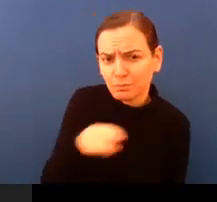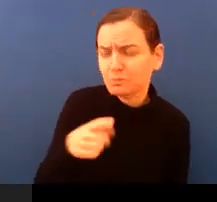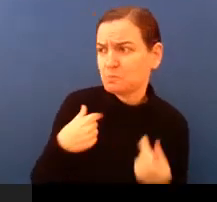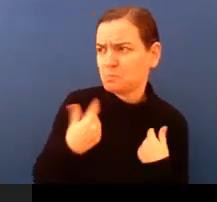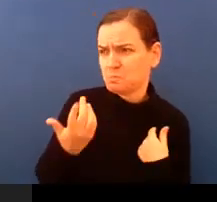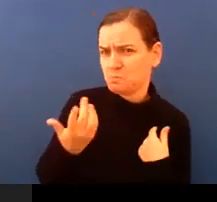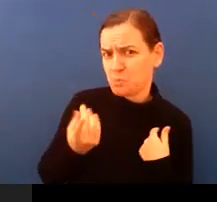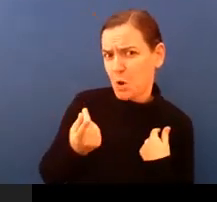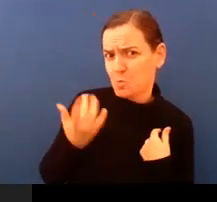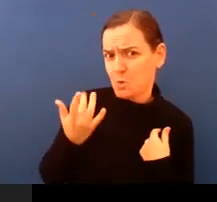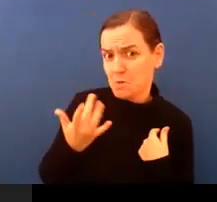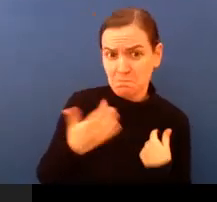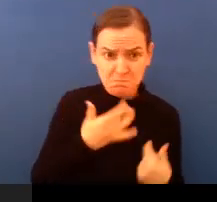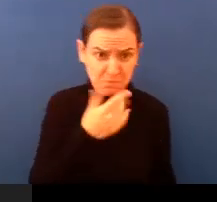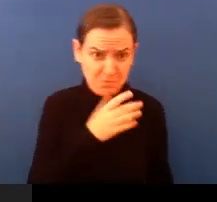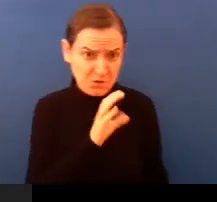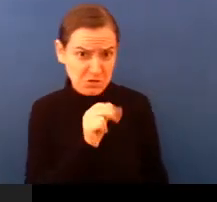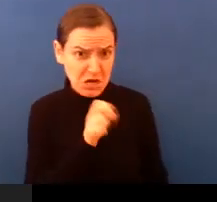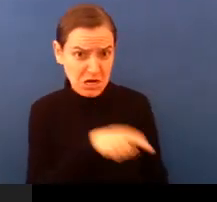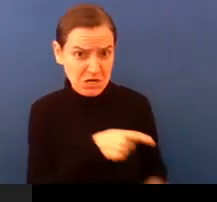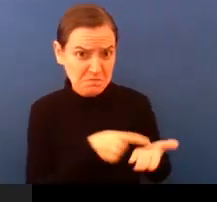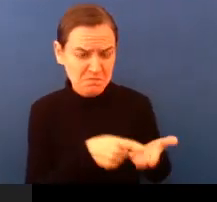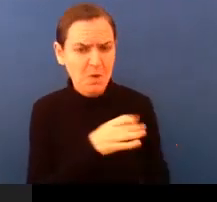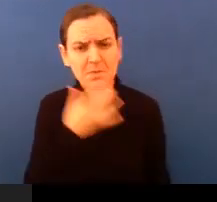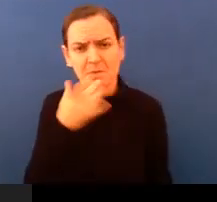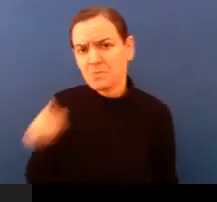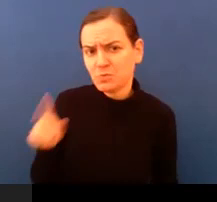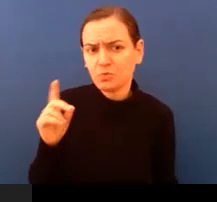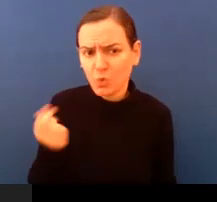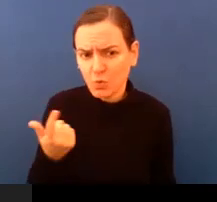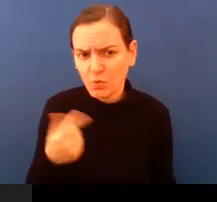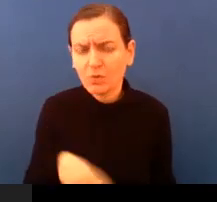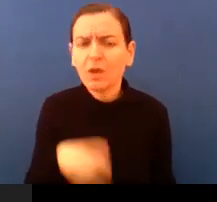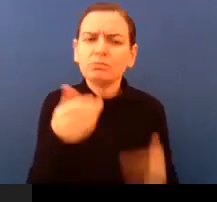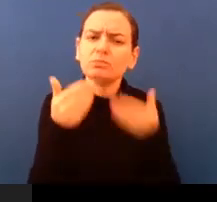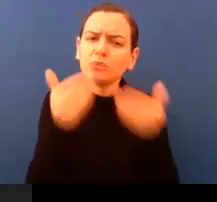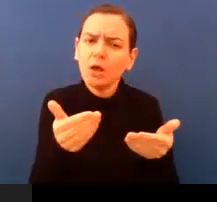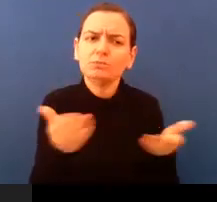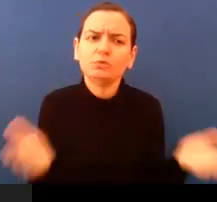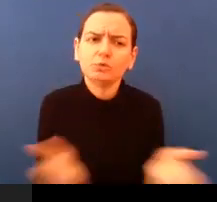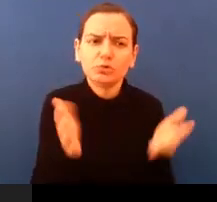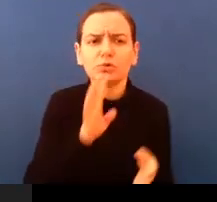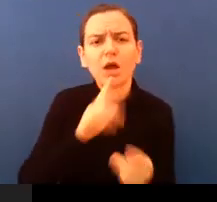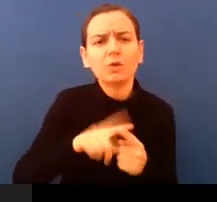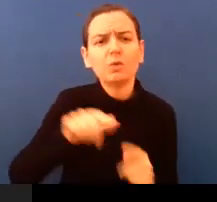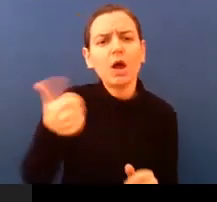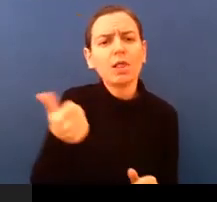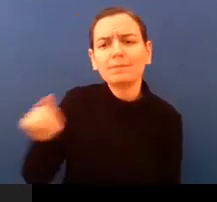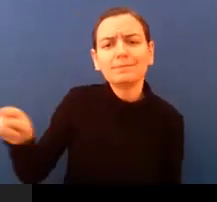dog schools, but we can't recommend a school. That's up to you to do your interviewing with the different